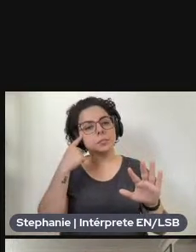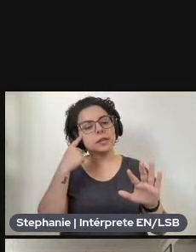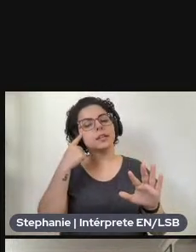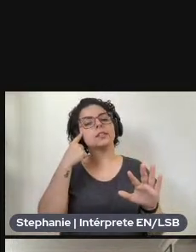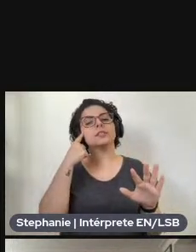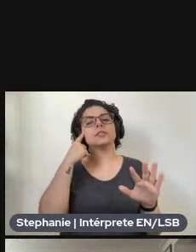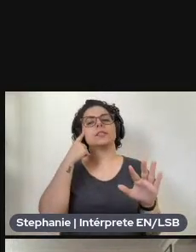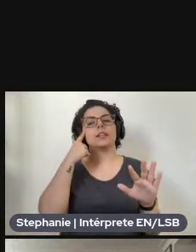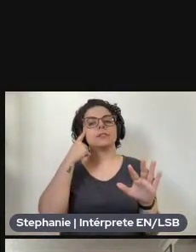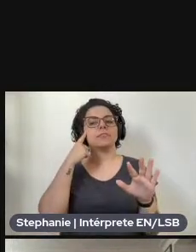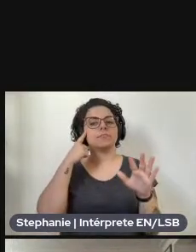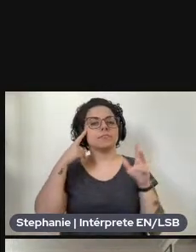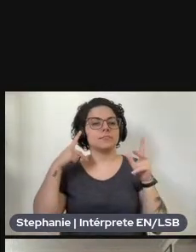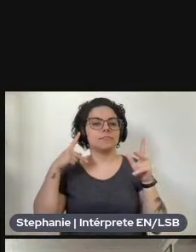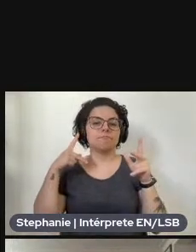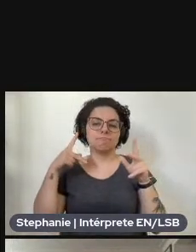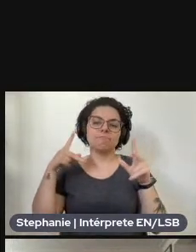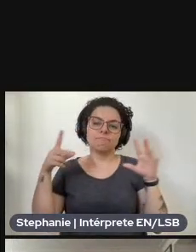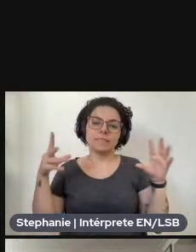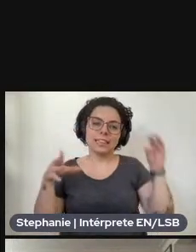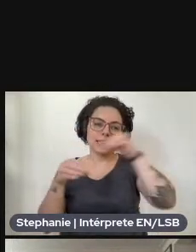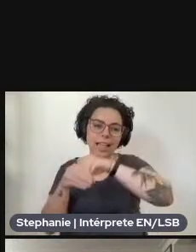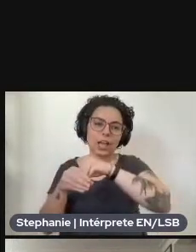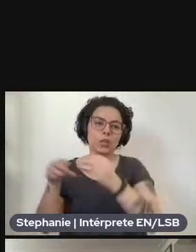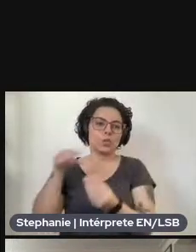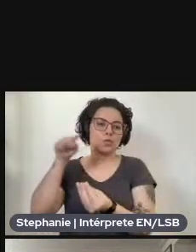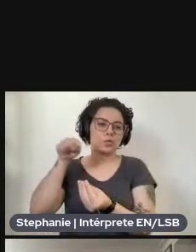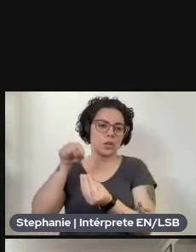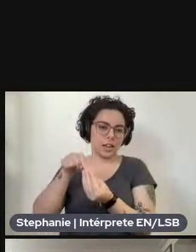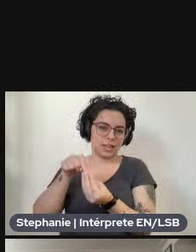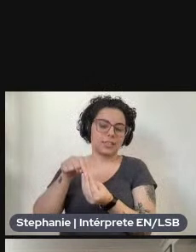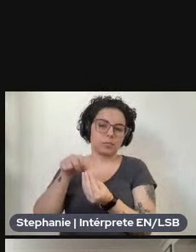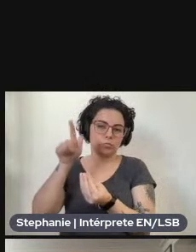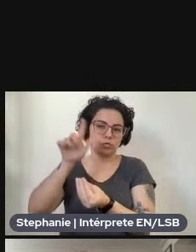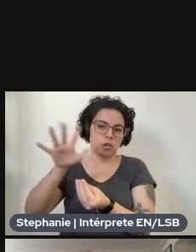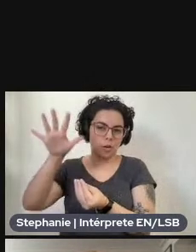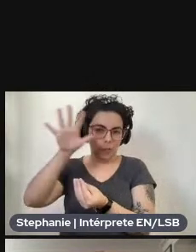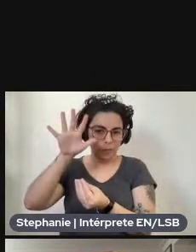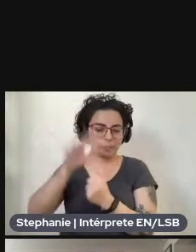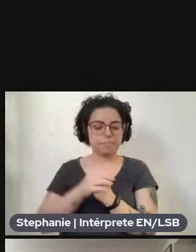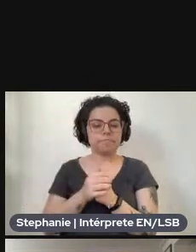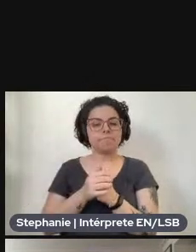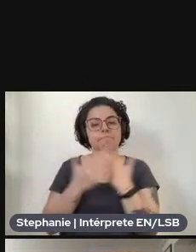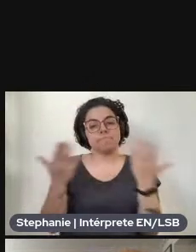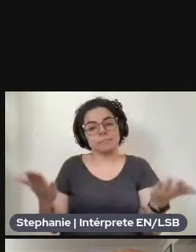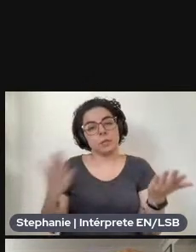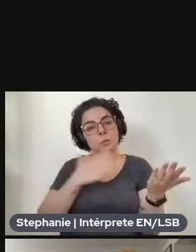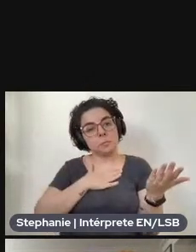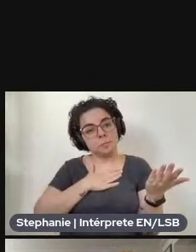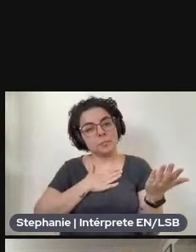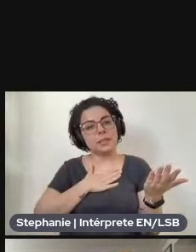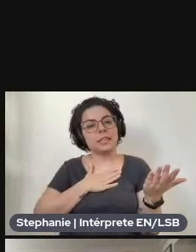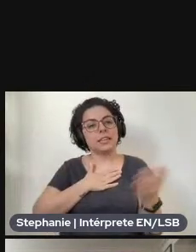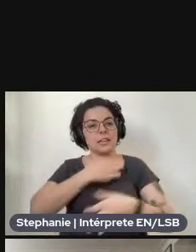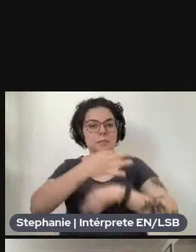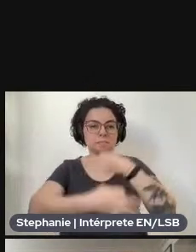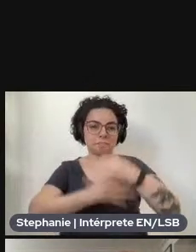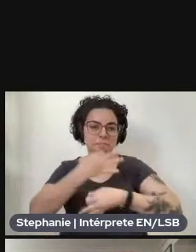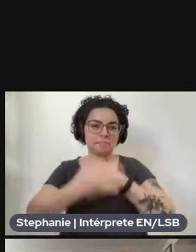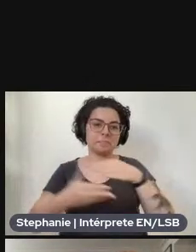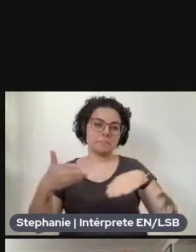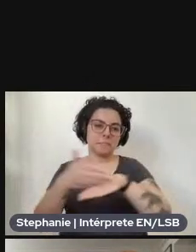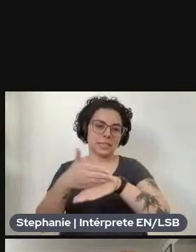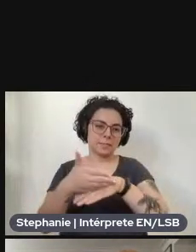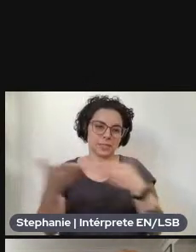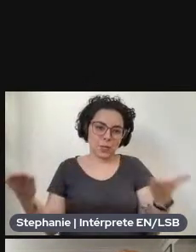seja funcionalista. Okay? E, portanto, foi esta a minha participação, digamos assim, numa